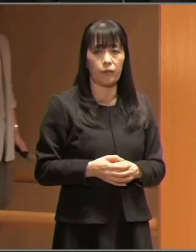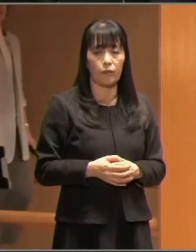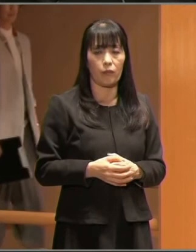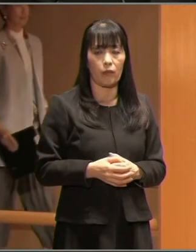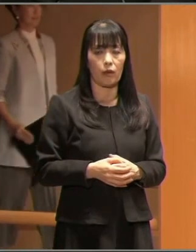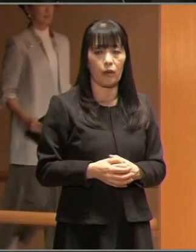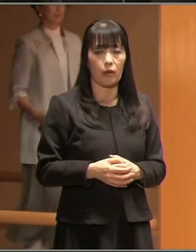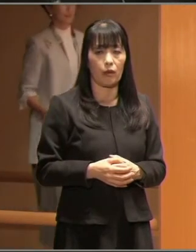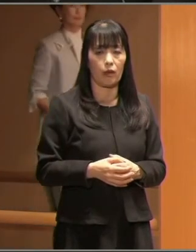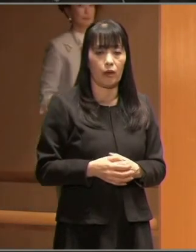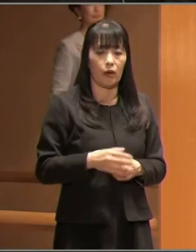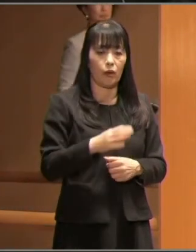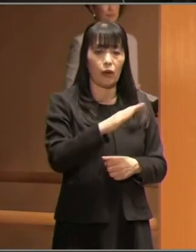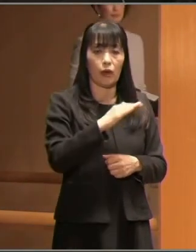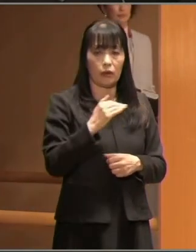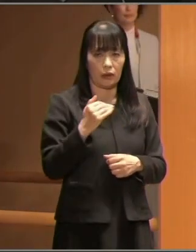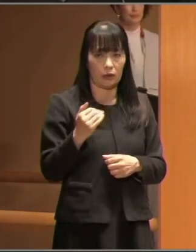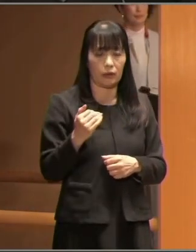in.